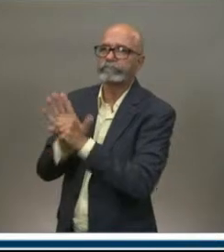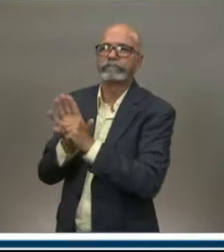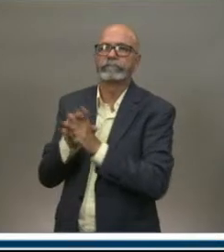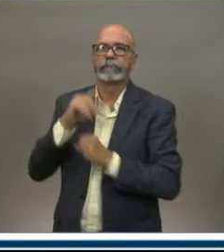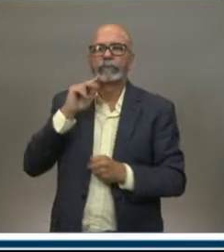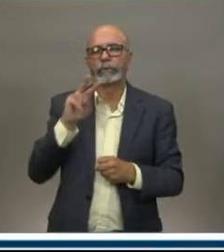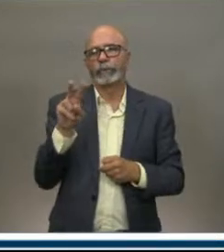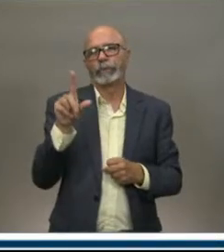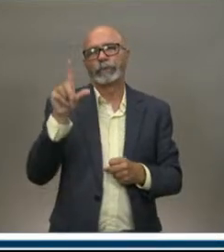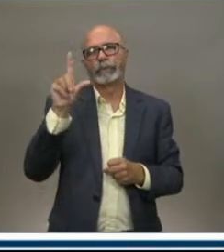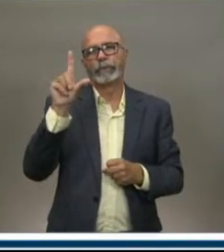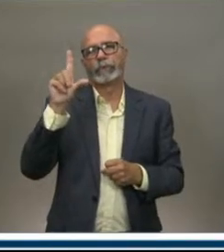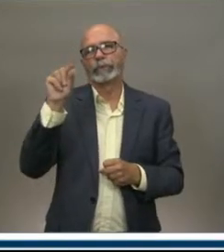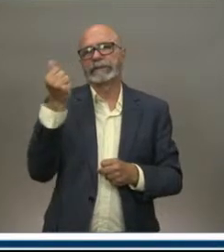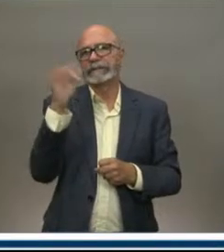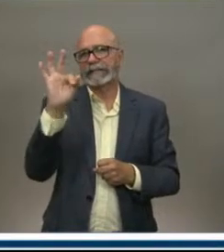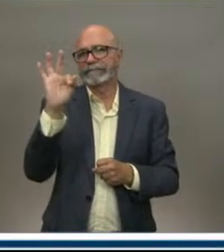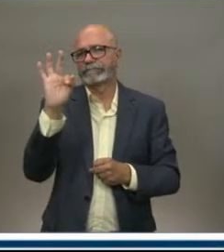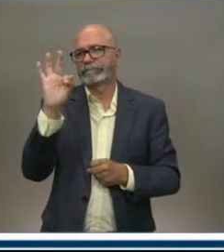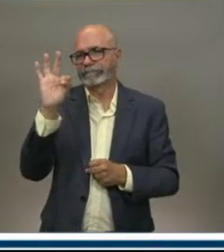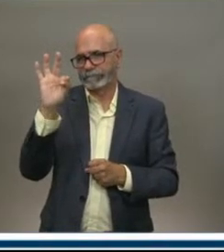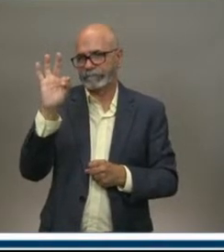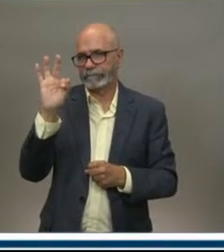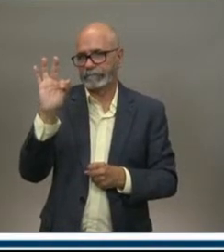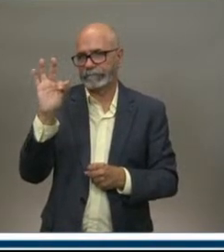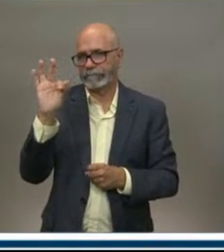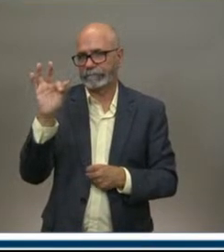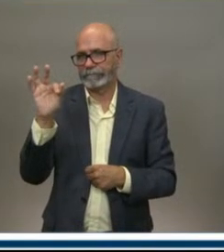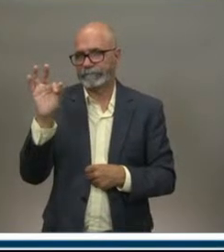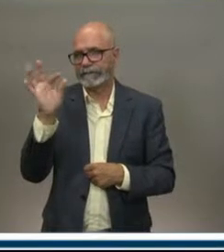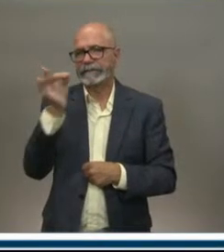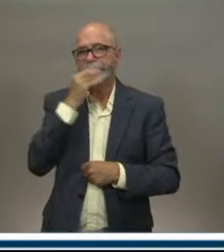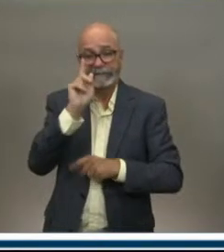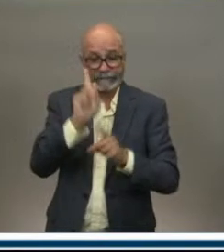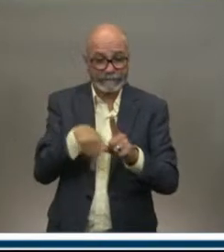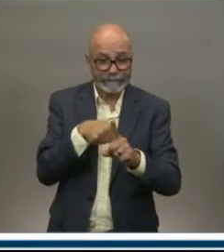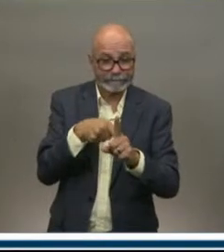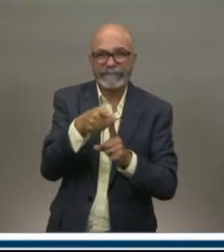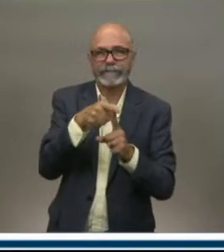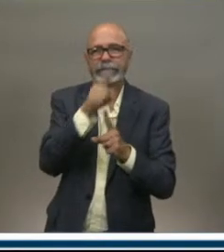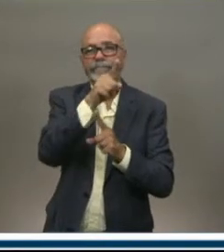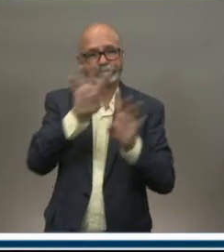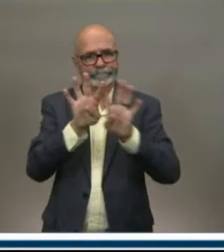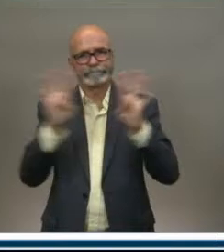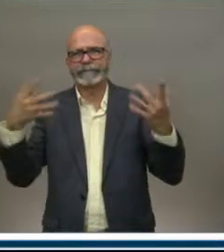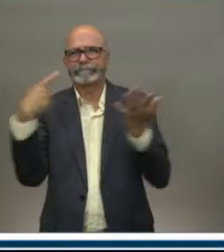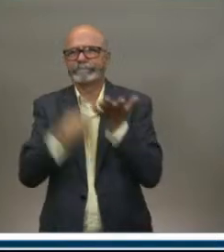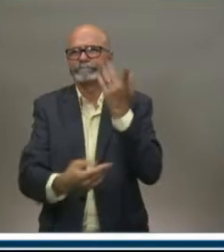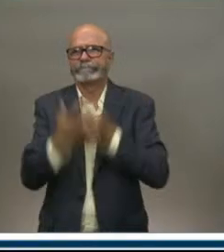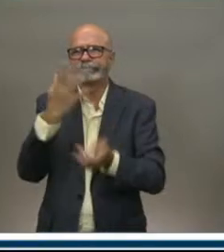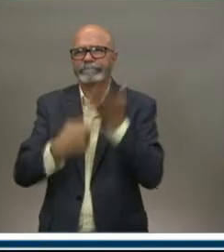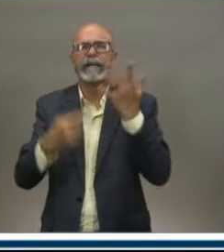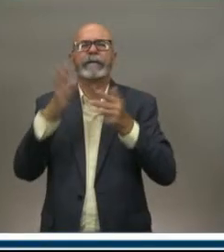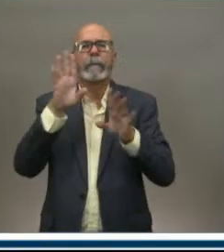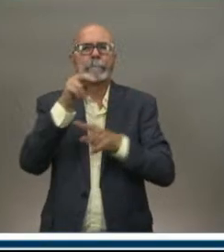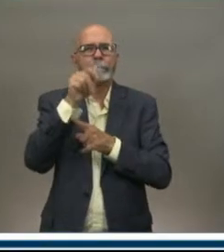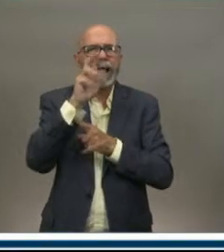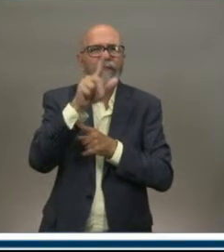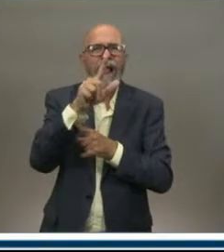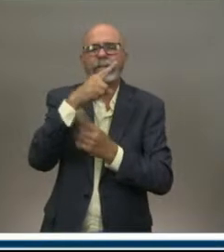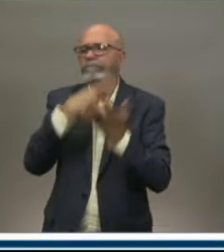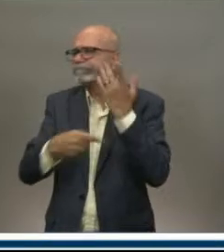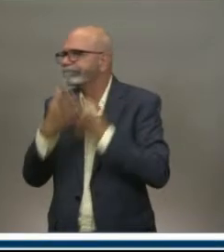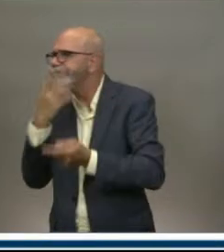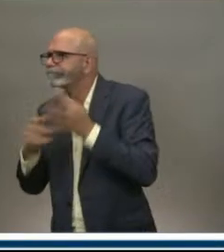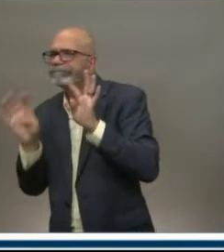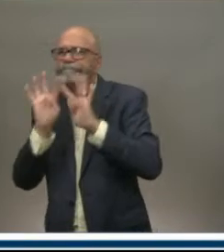2019 when the expert panel that I put in place in that they conducted their work in